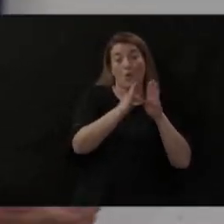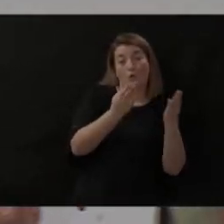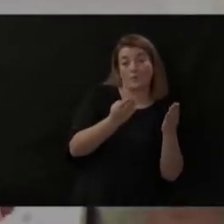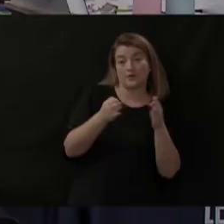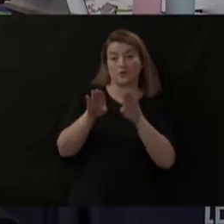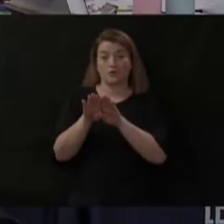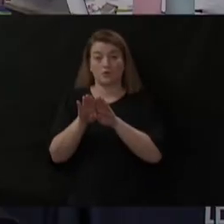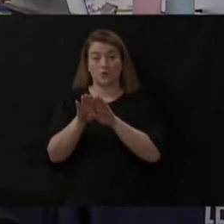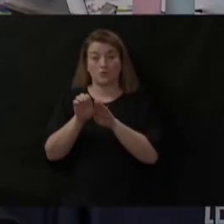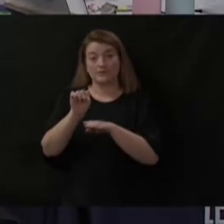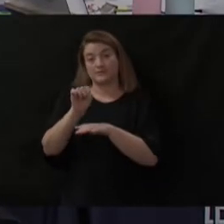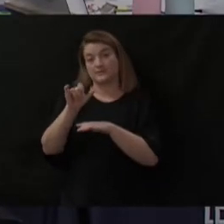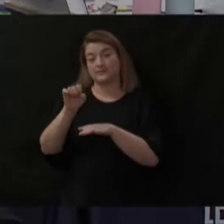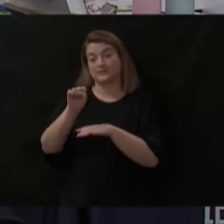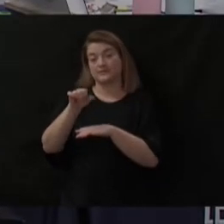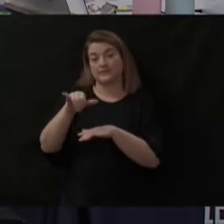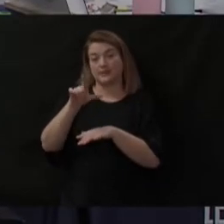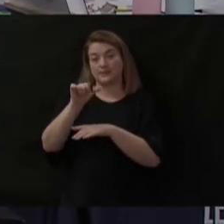here.